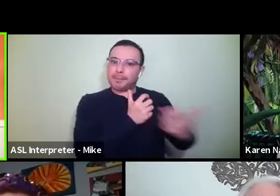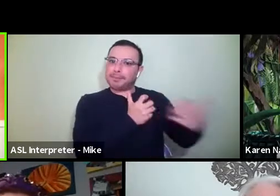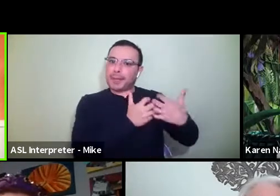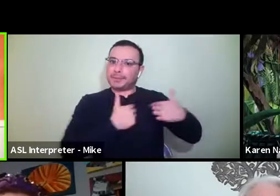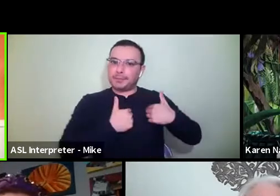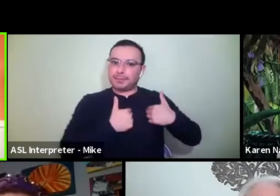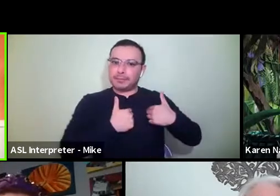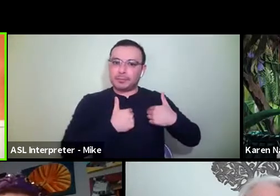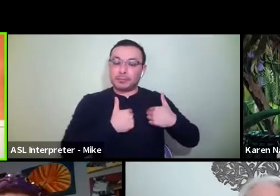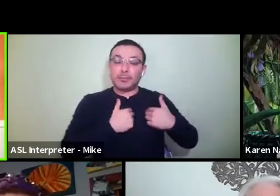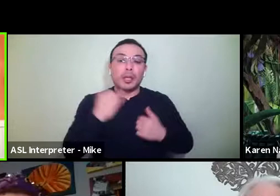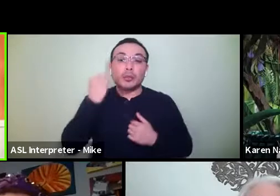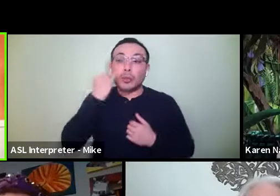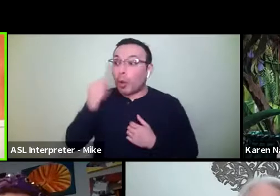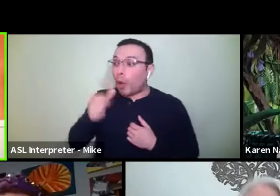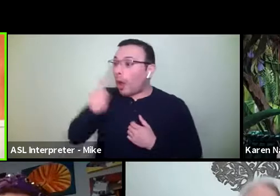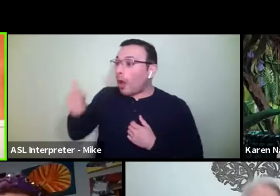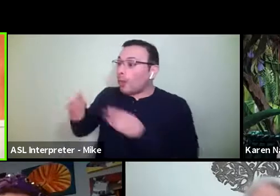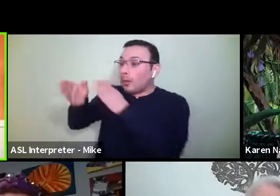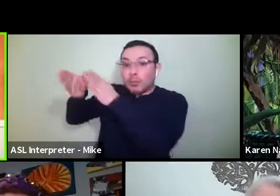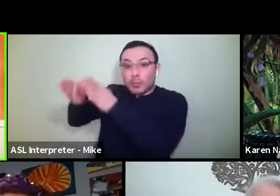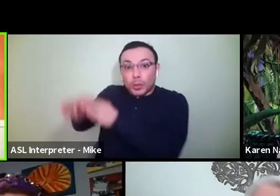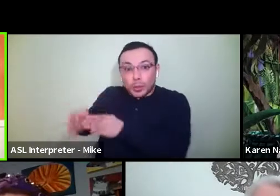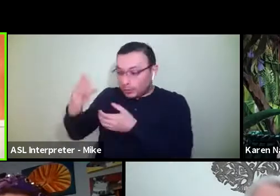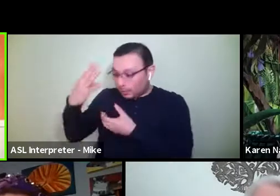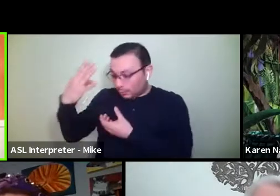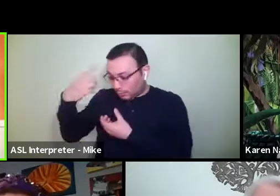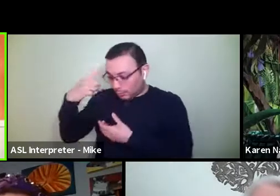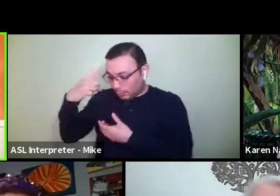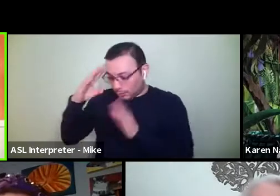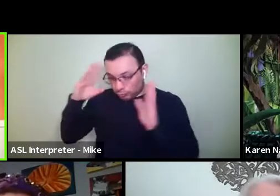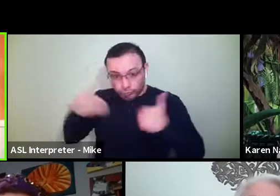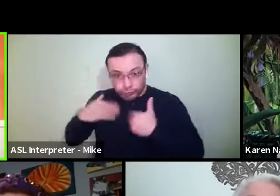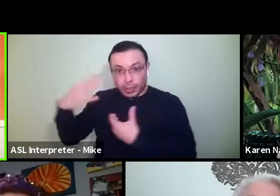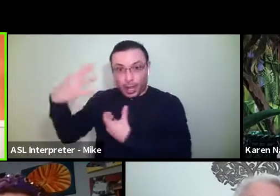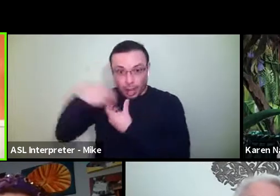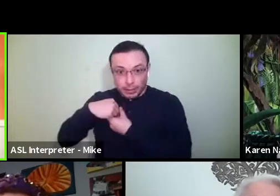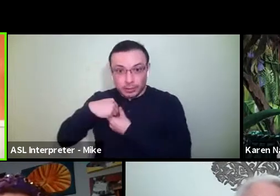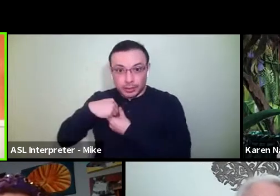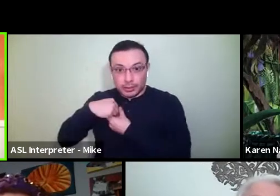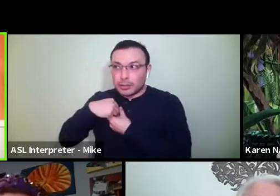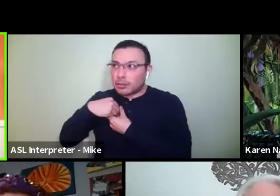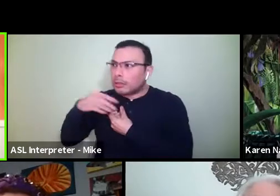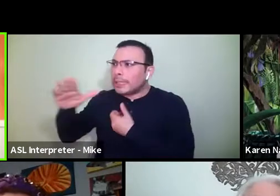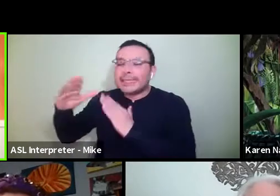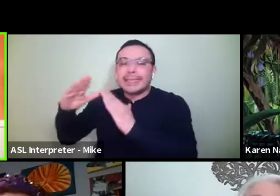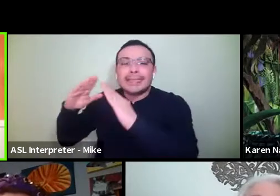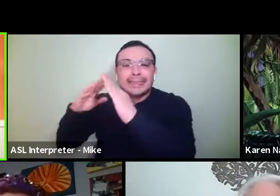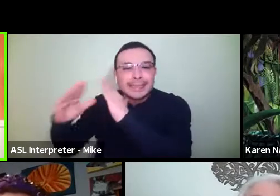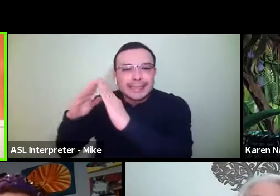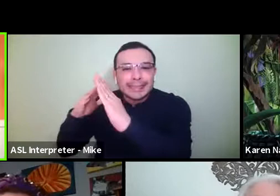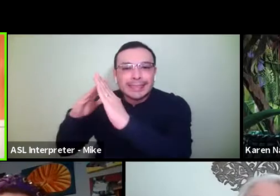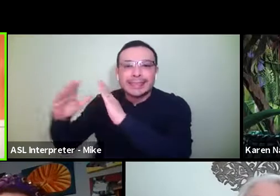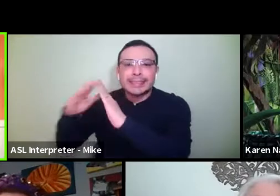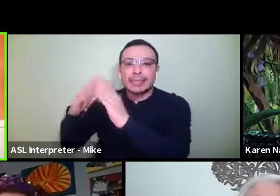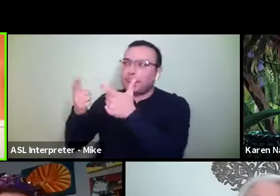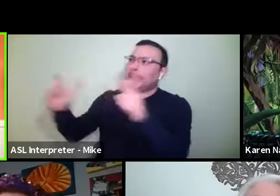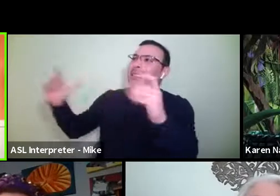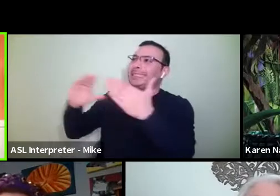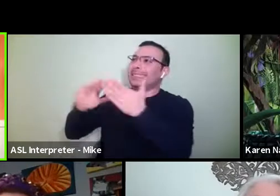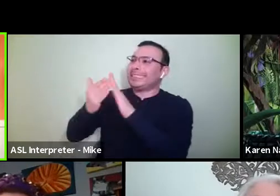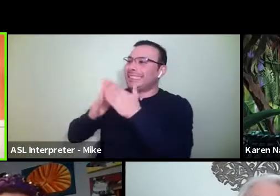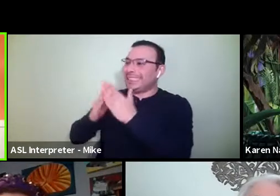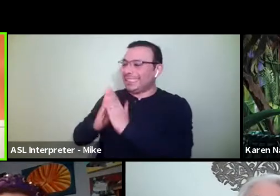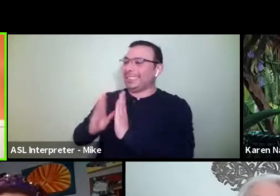that especially in a, let's say, impoverished neighborhood, well,